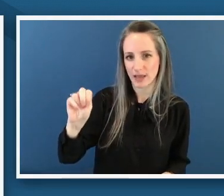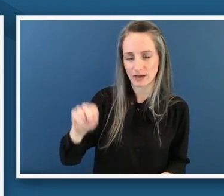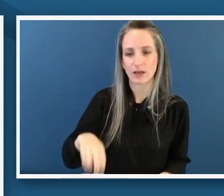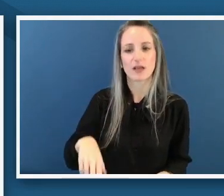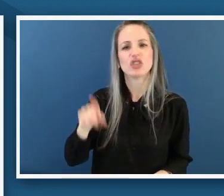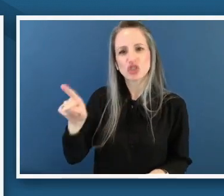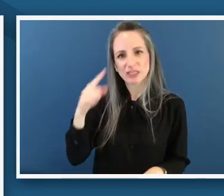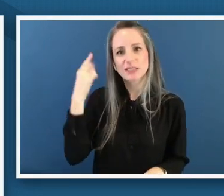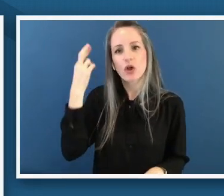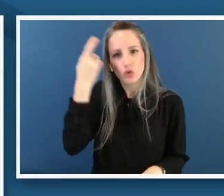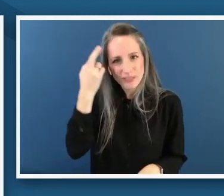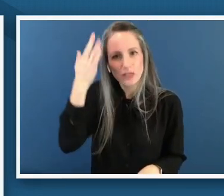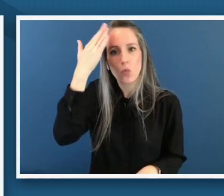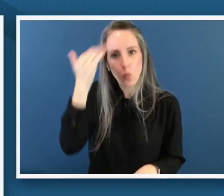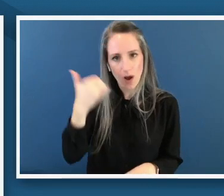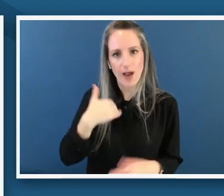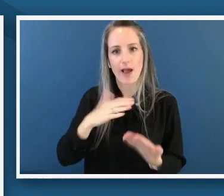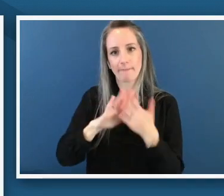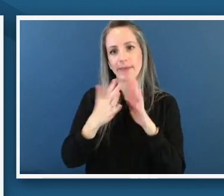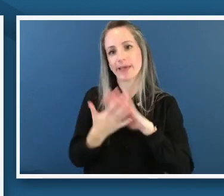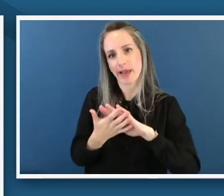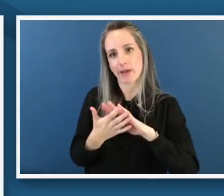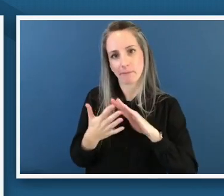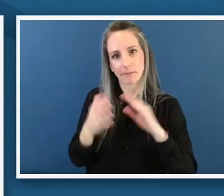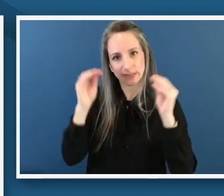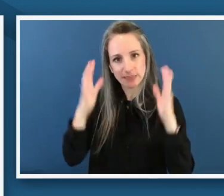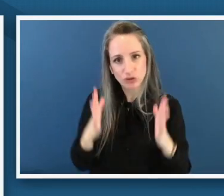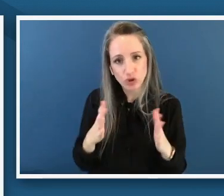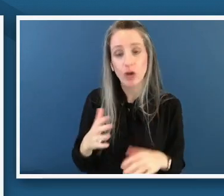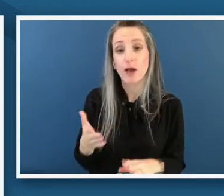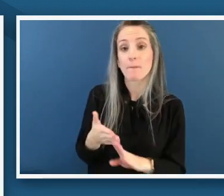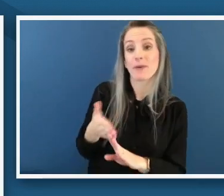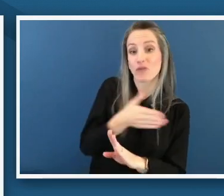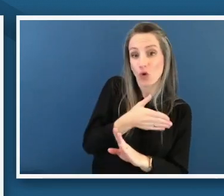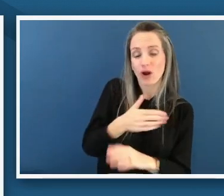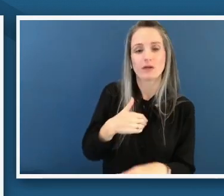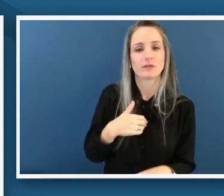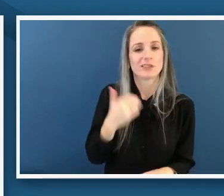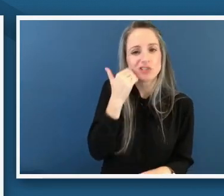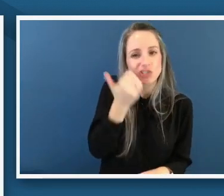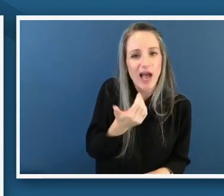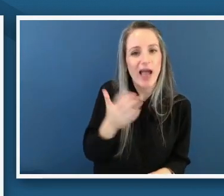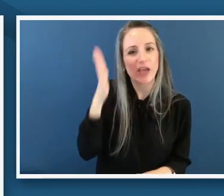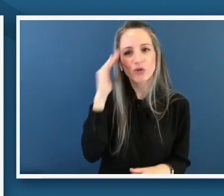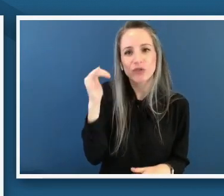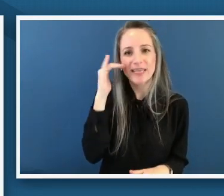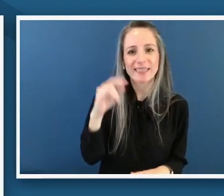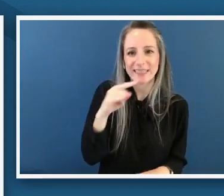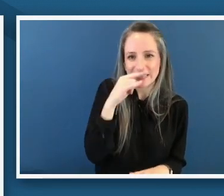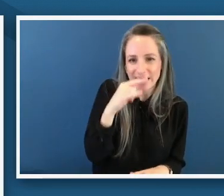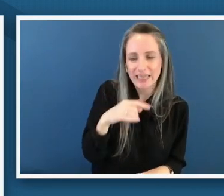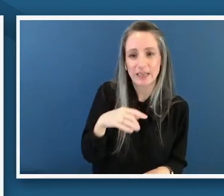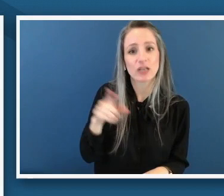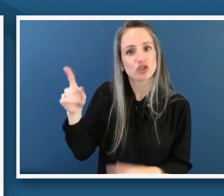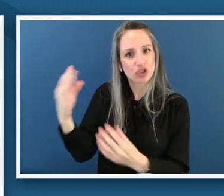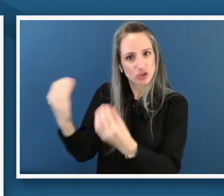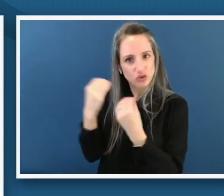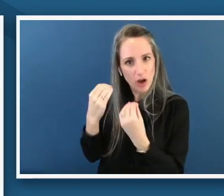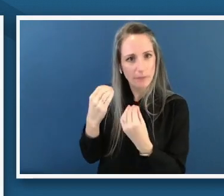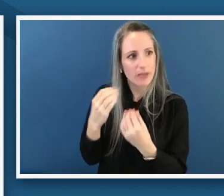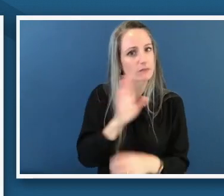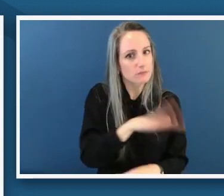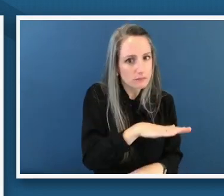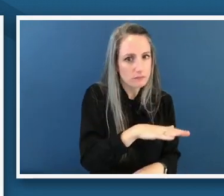And before her, I was this shy Korean kid sitting in class, barely raising my hand. And she's the one who taught me how to stand up